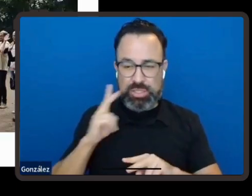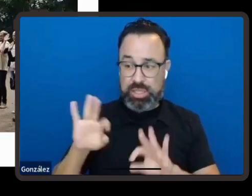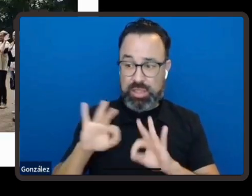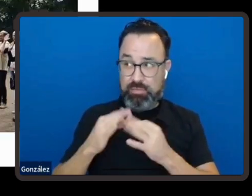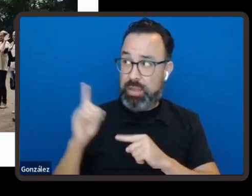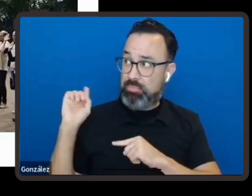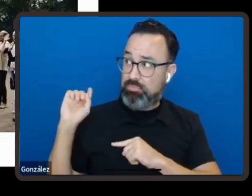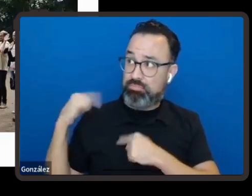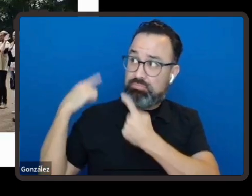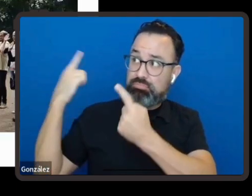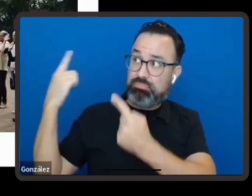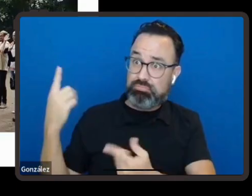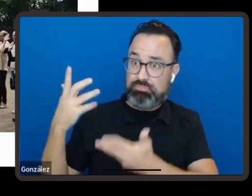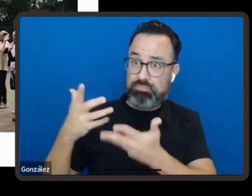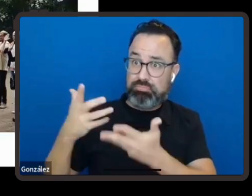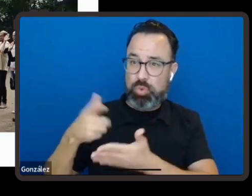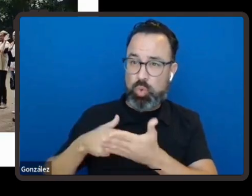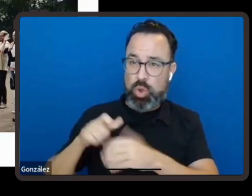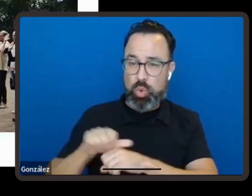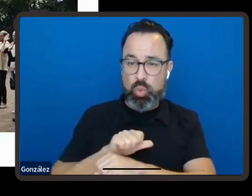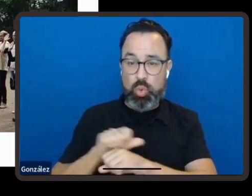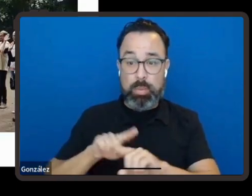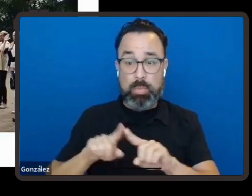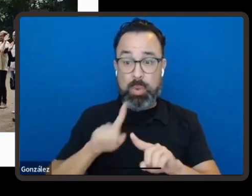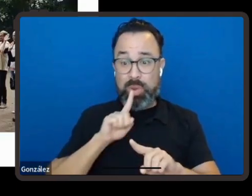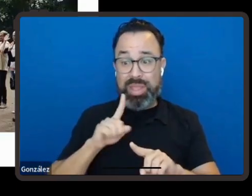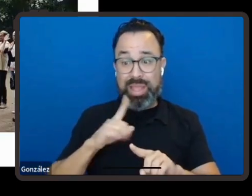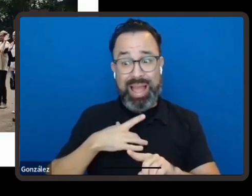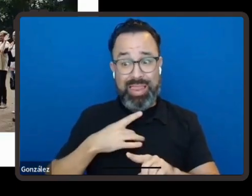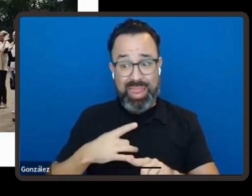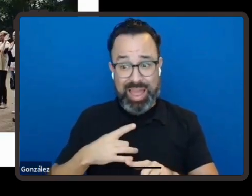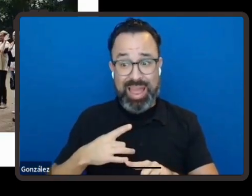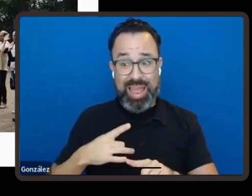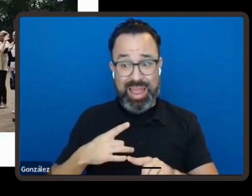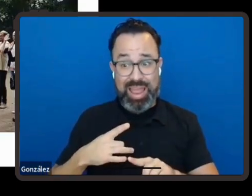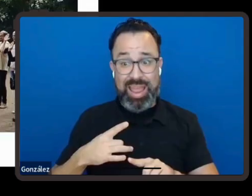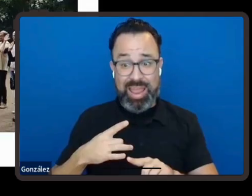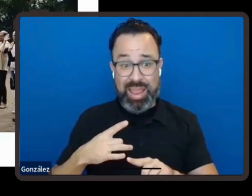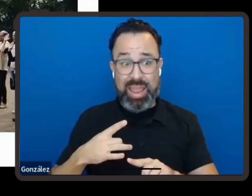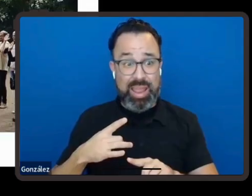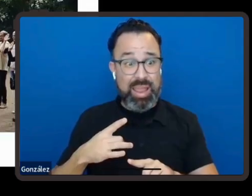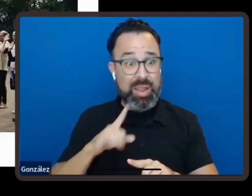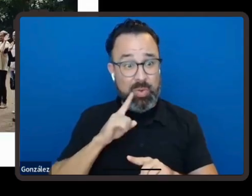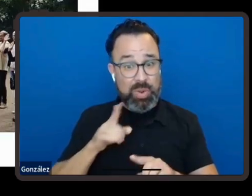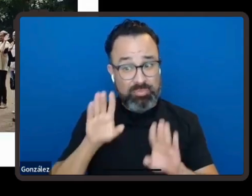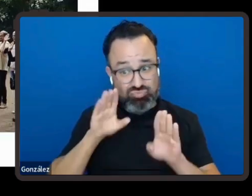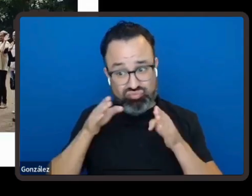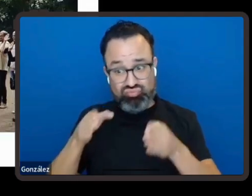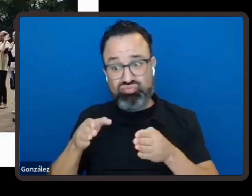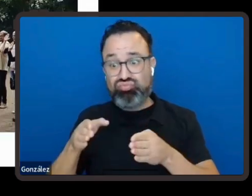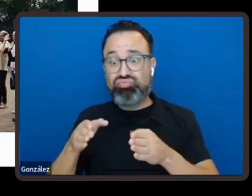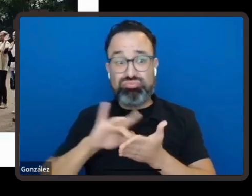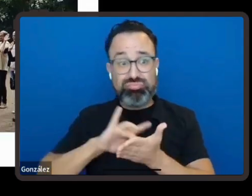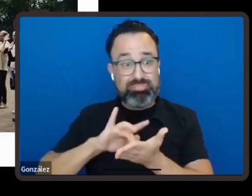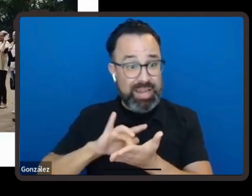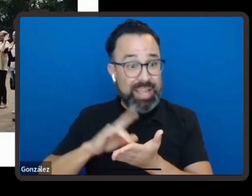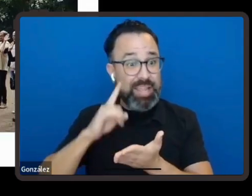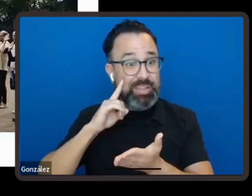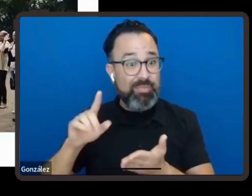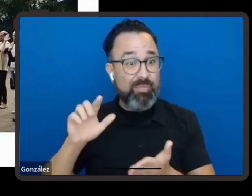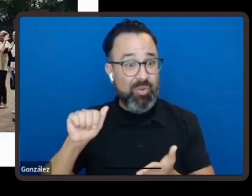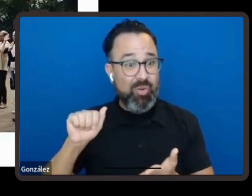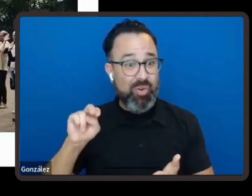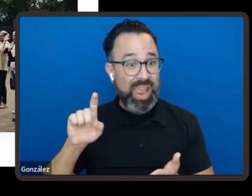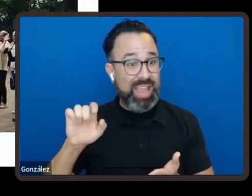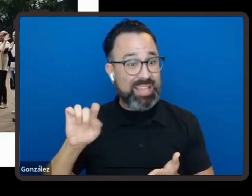family. But I do like now treating medically, like looking at medication for anxiety.